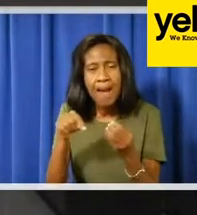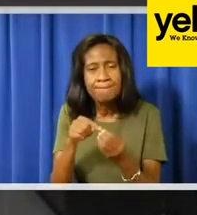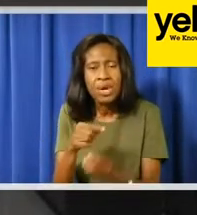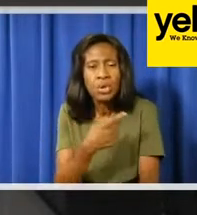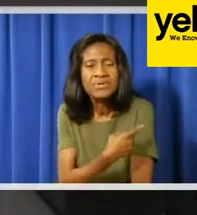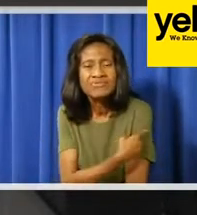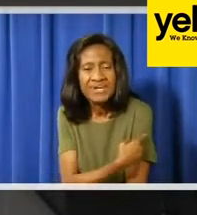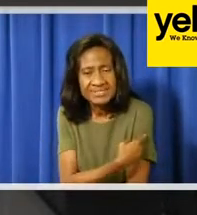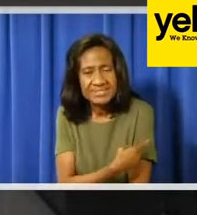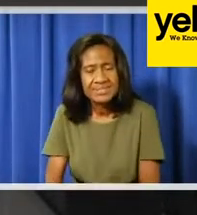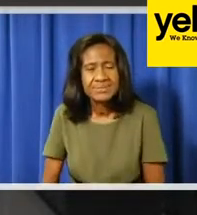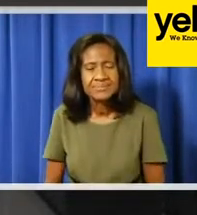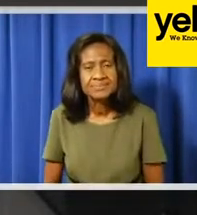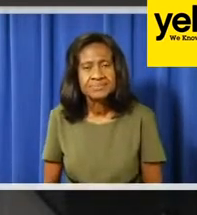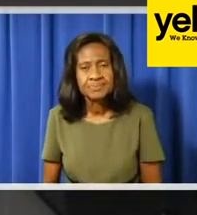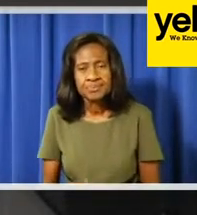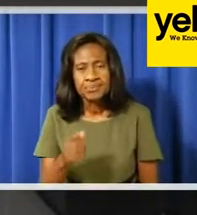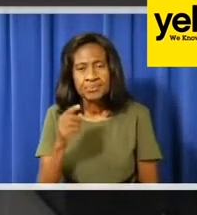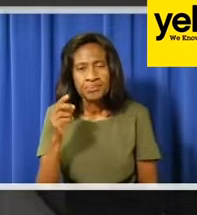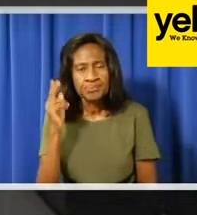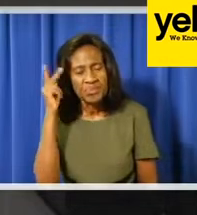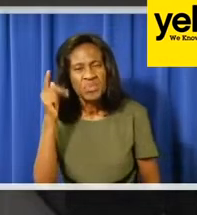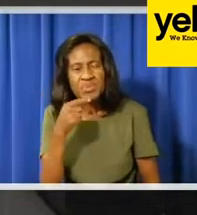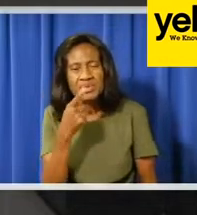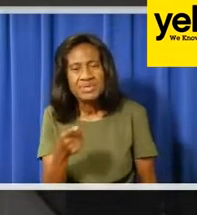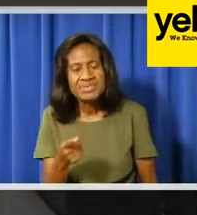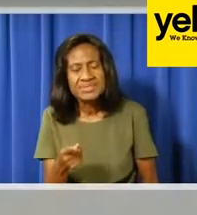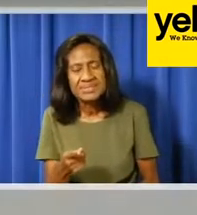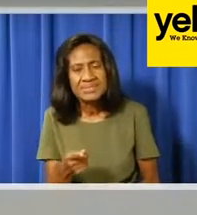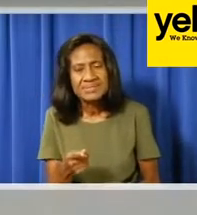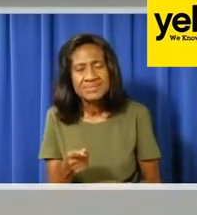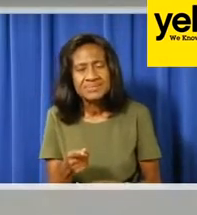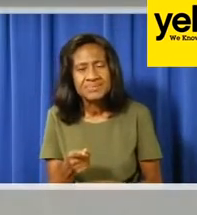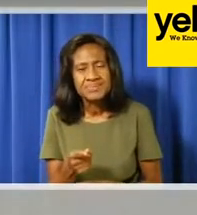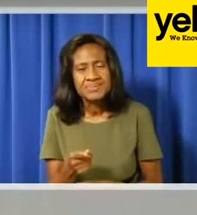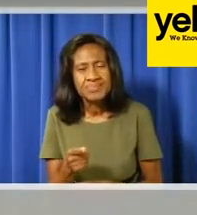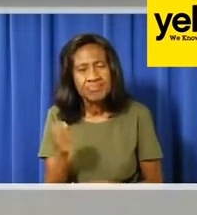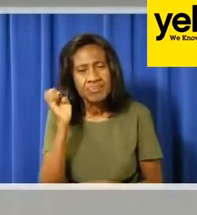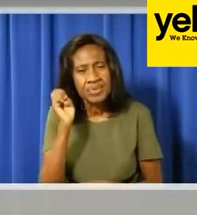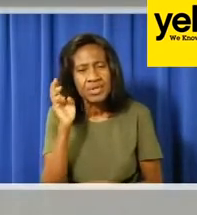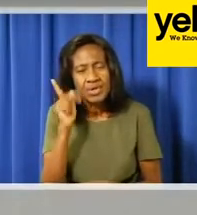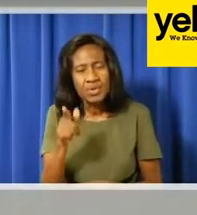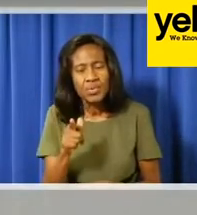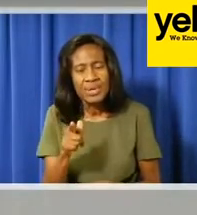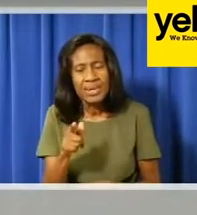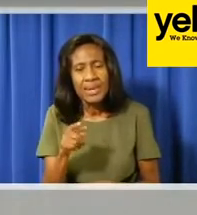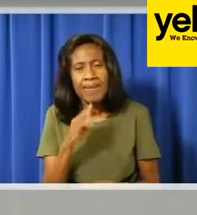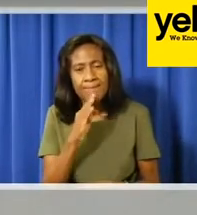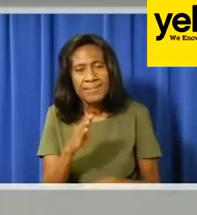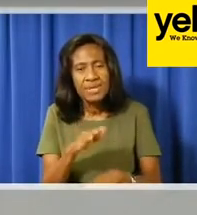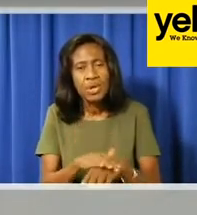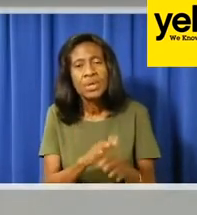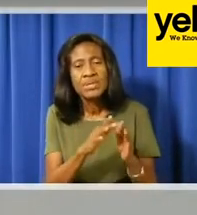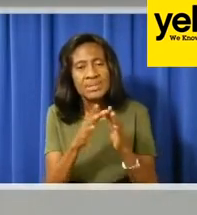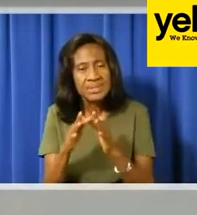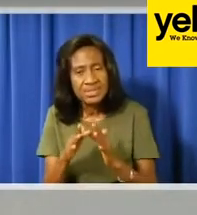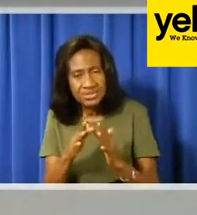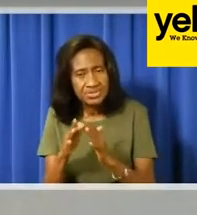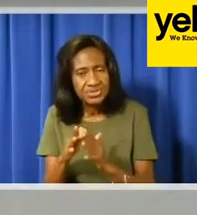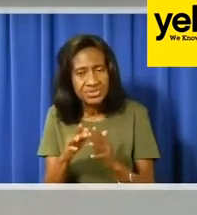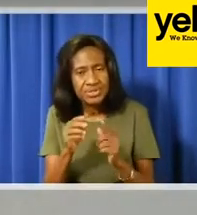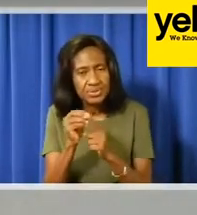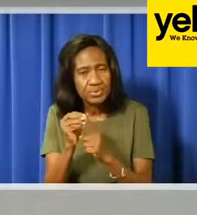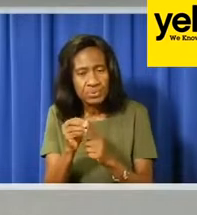myself, I intend to be very much engaged on all forms of media to try to address this